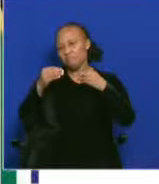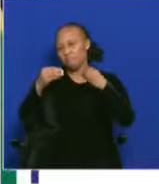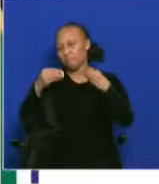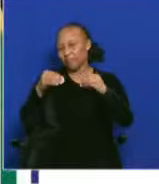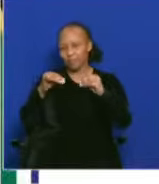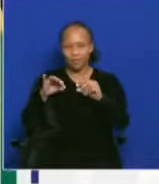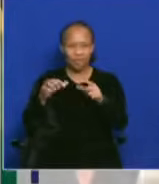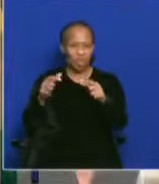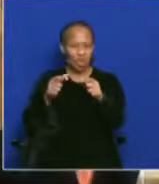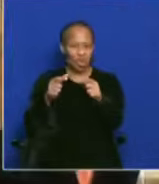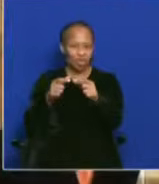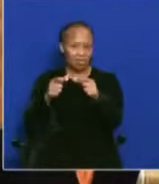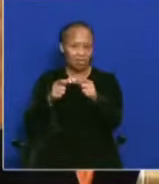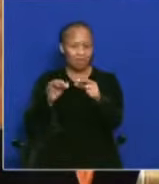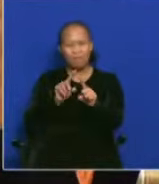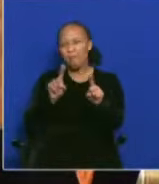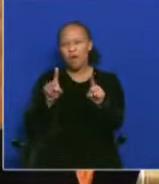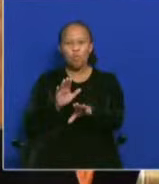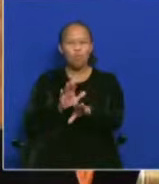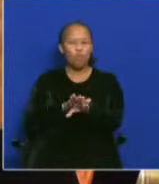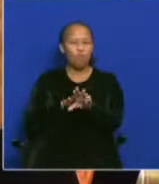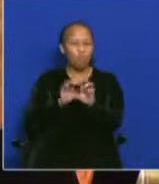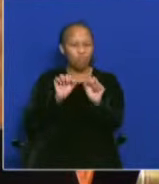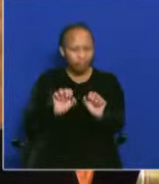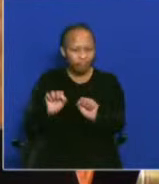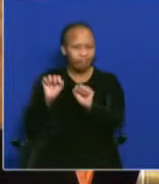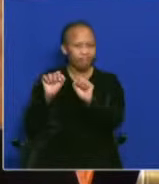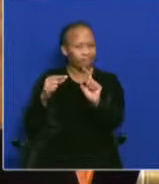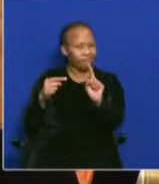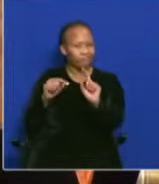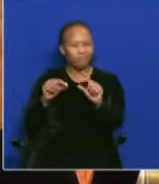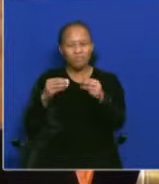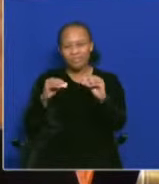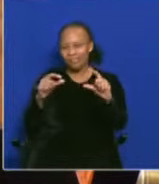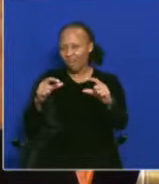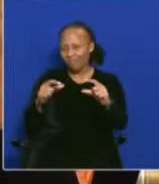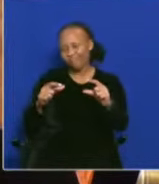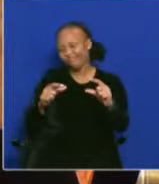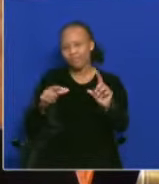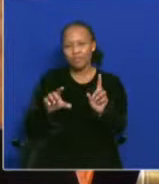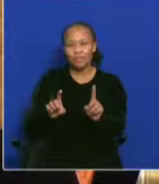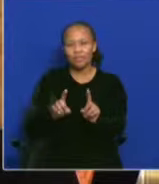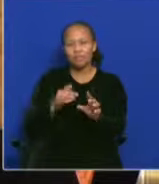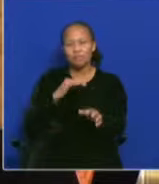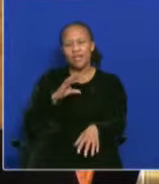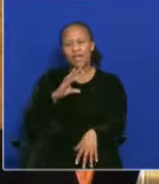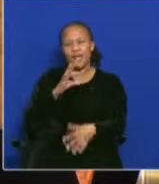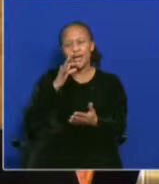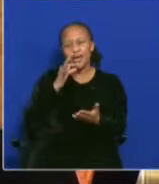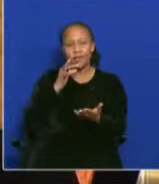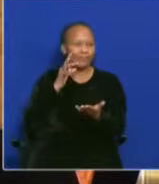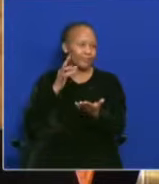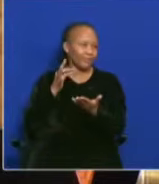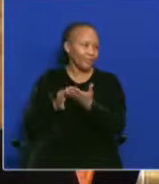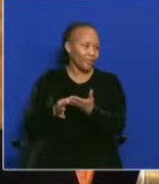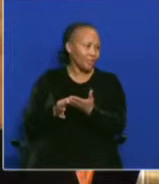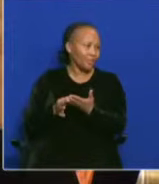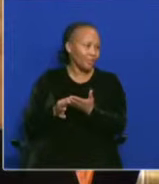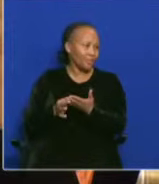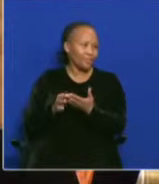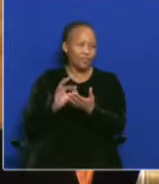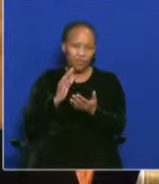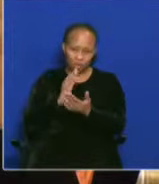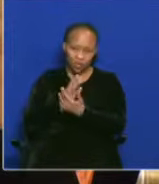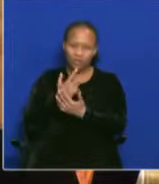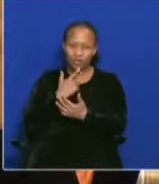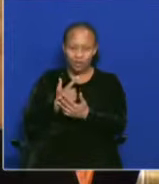card. I don't want to suggest that that person is, in fact, I'm pretty sure that person is not General 1, the